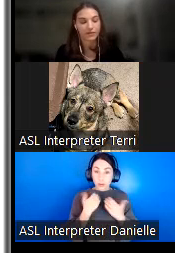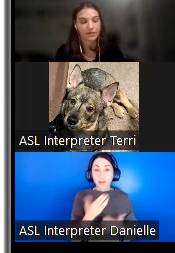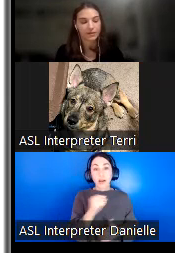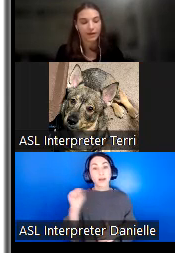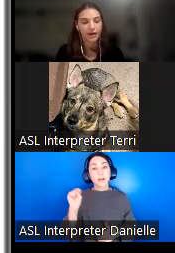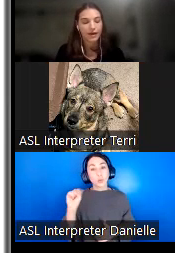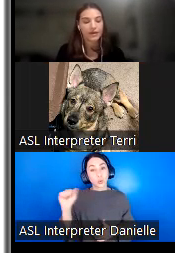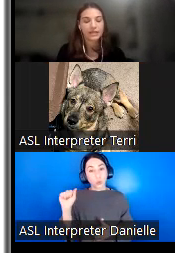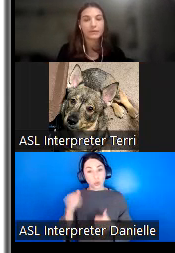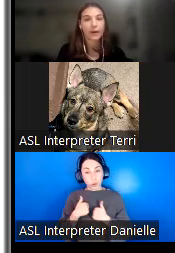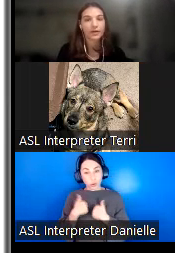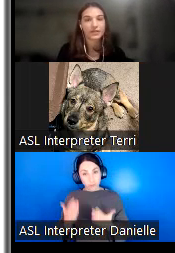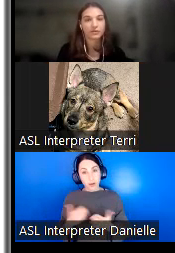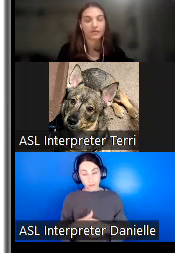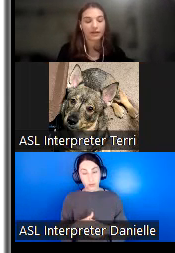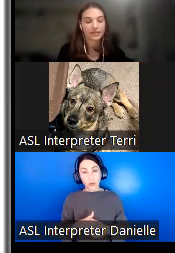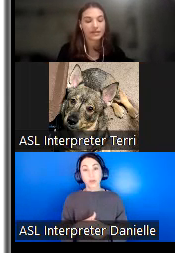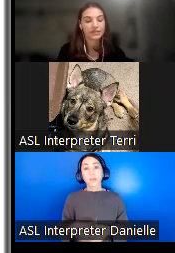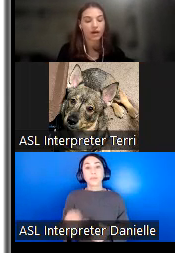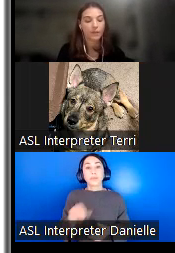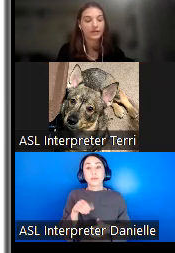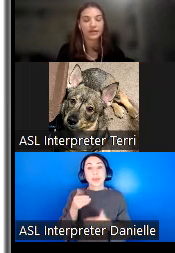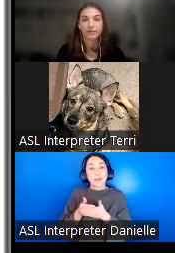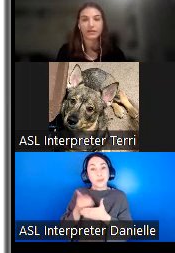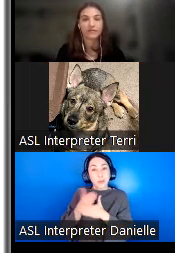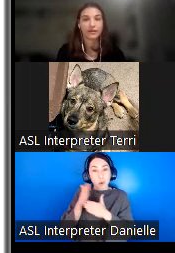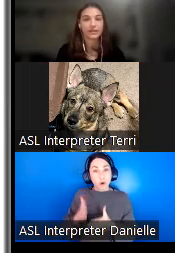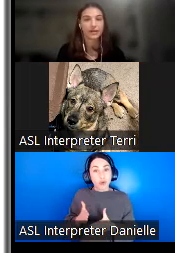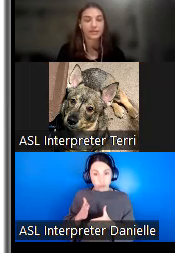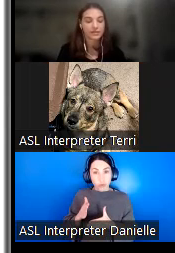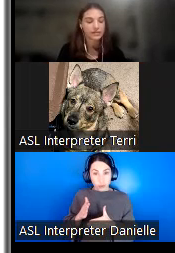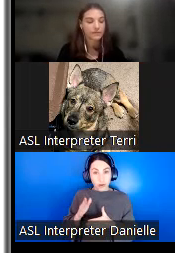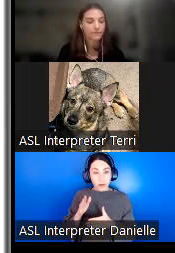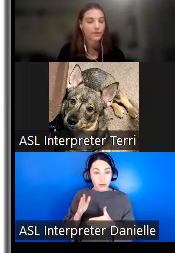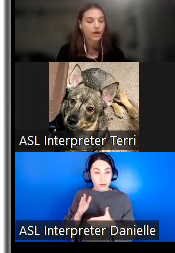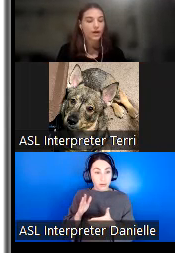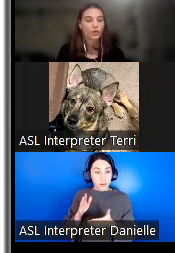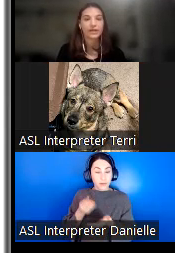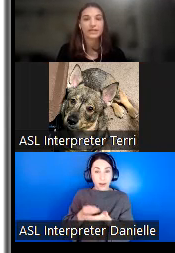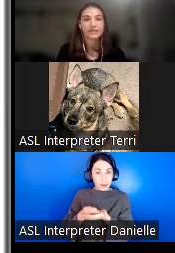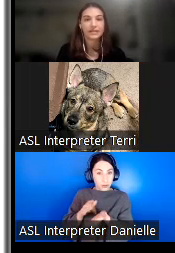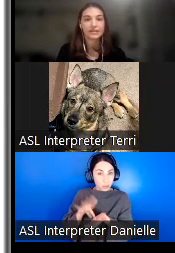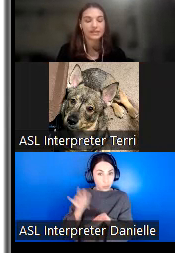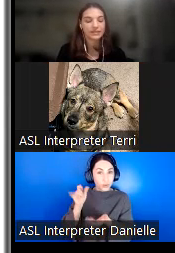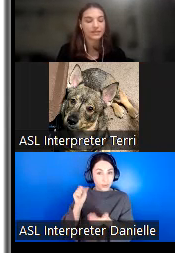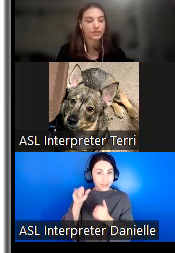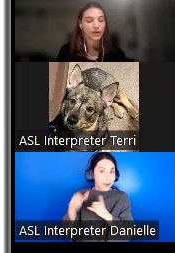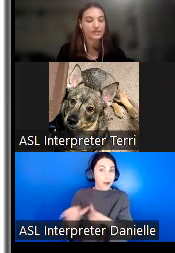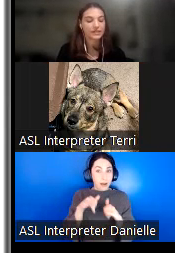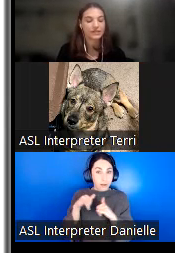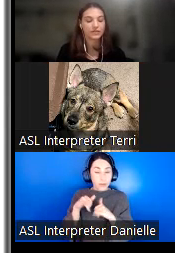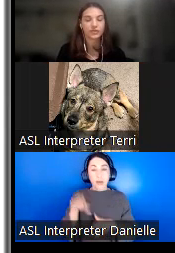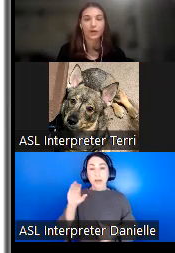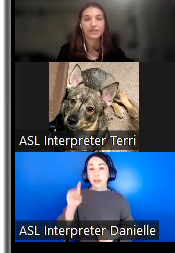assault survivors. Intimate partner sexual violence is common in domestic violence cases. According to the CDC's